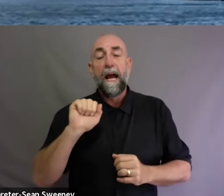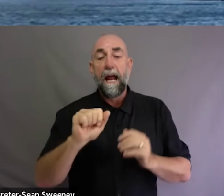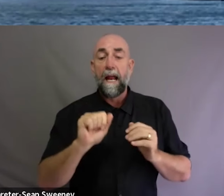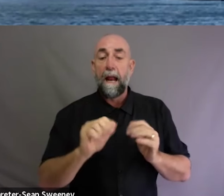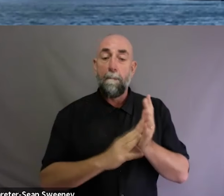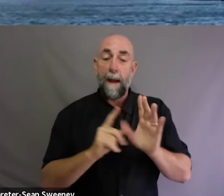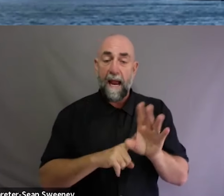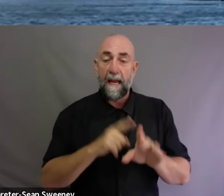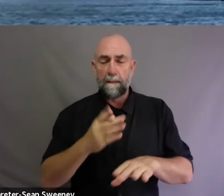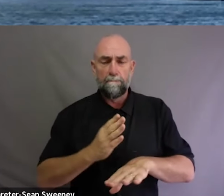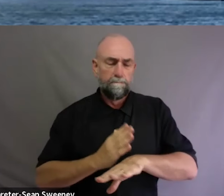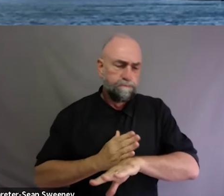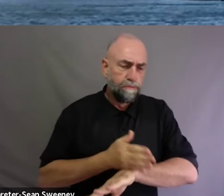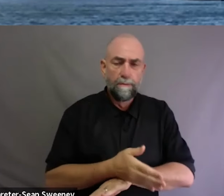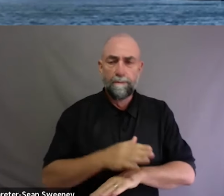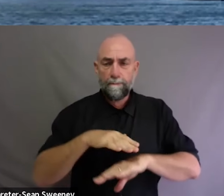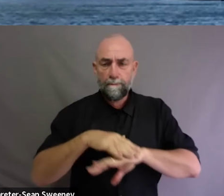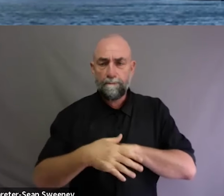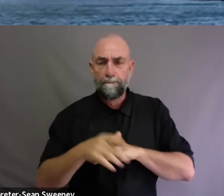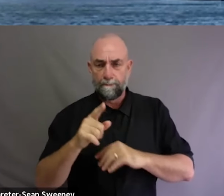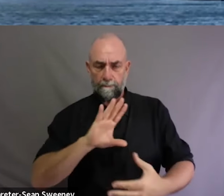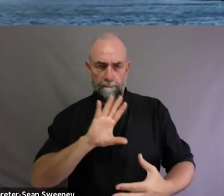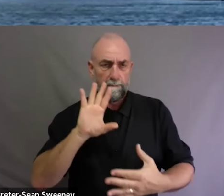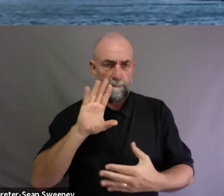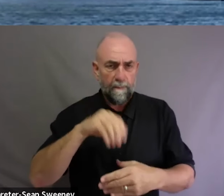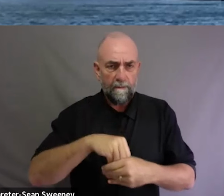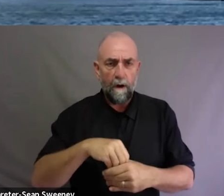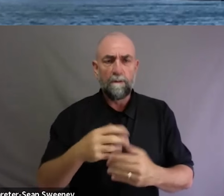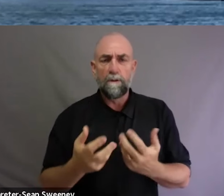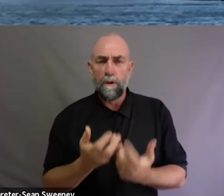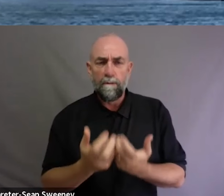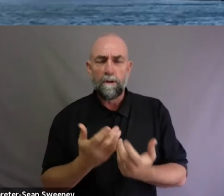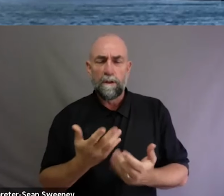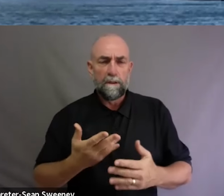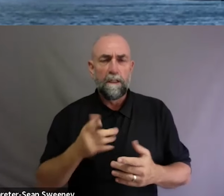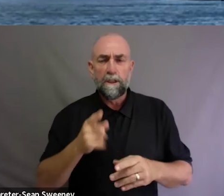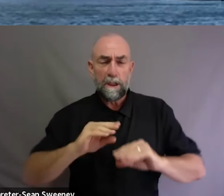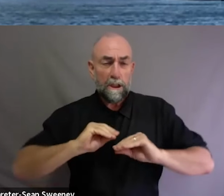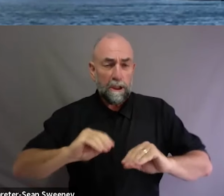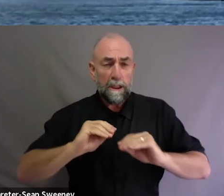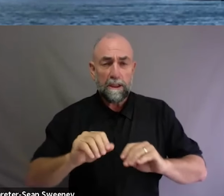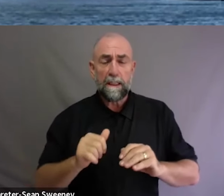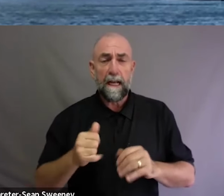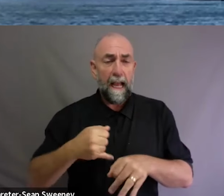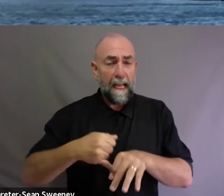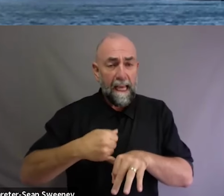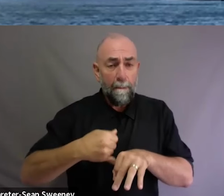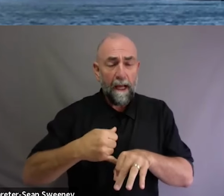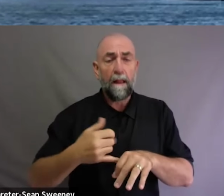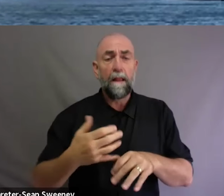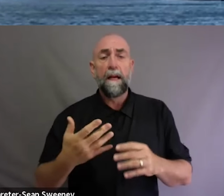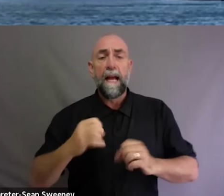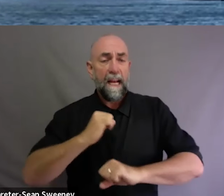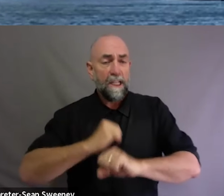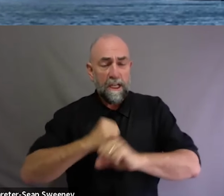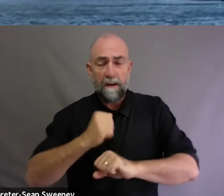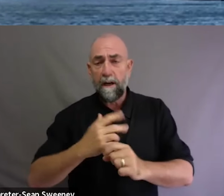useful properties at the nanolength scale. She teaches in the chemical engineering program at the School of Chemical